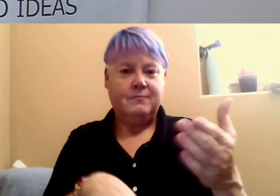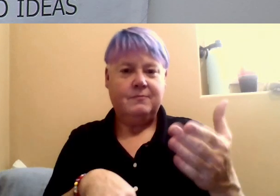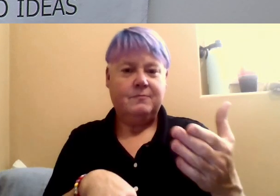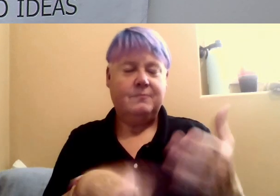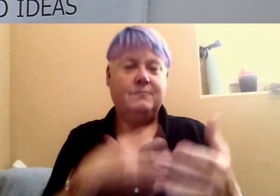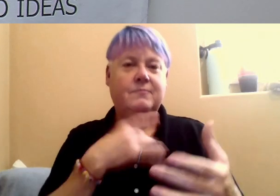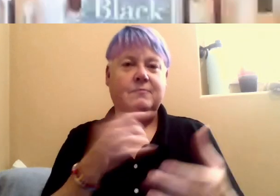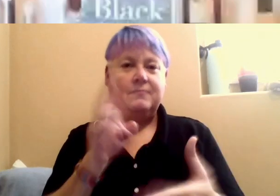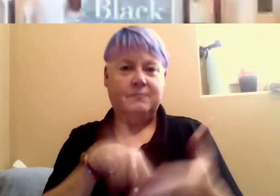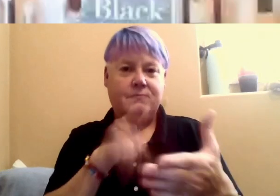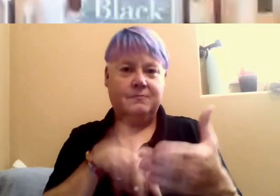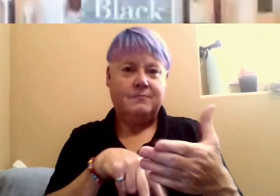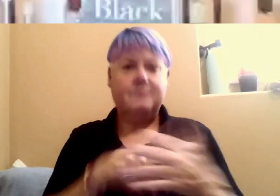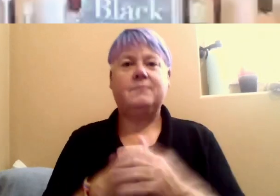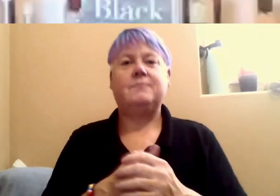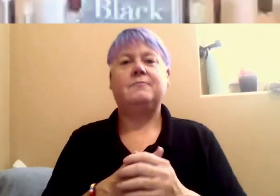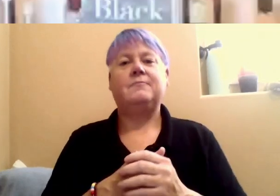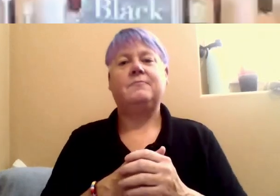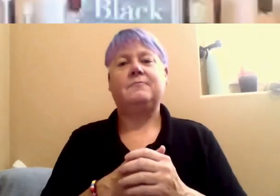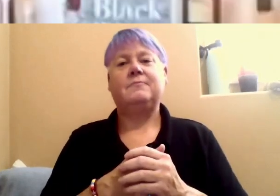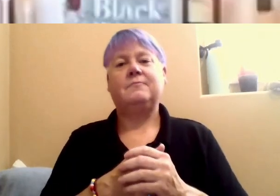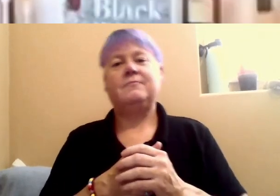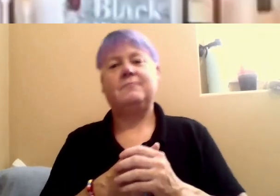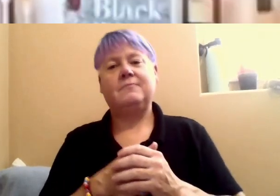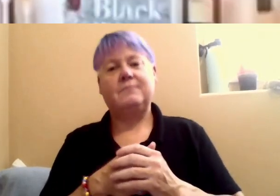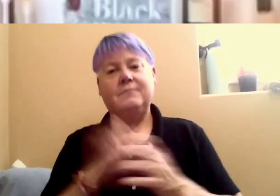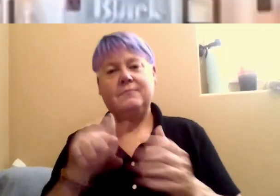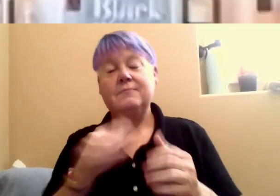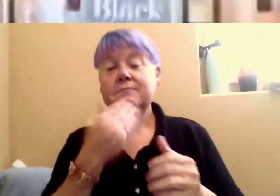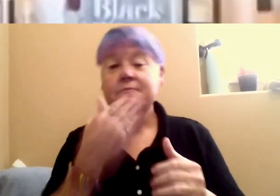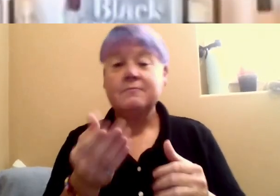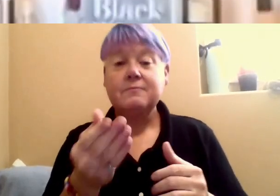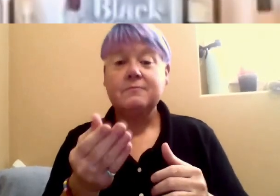reading. Yeah, that's a great question, Karen.